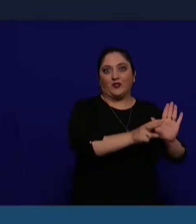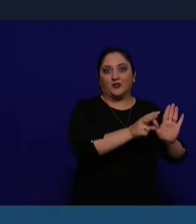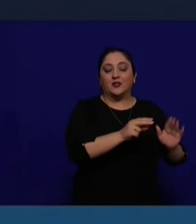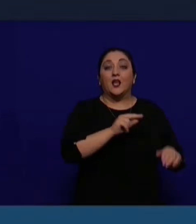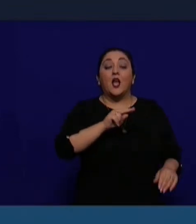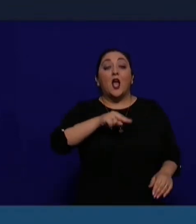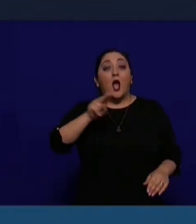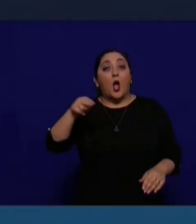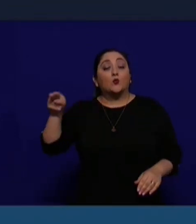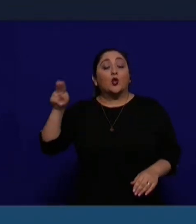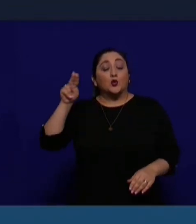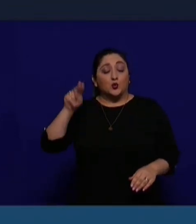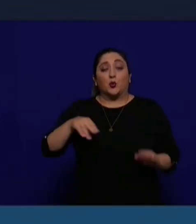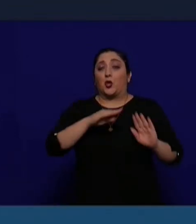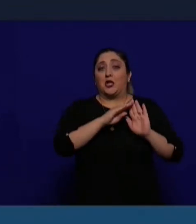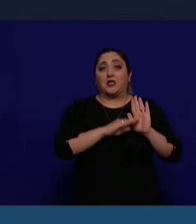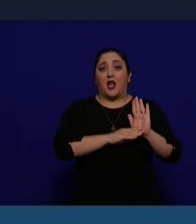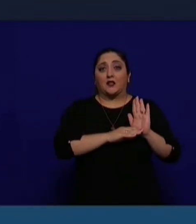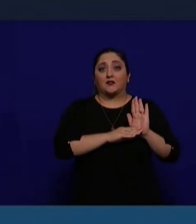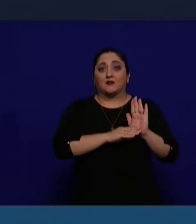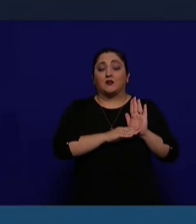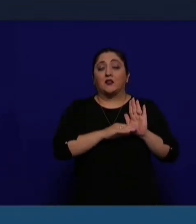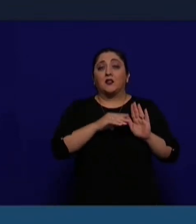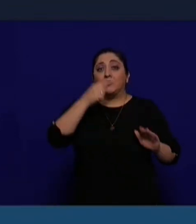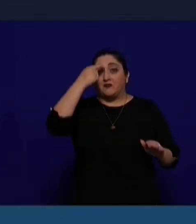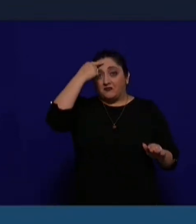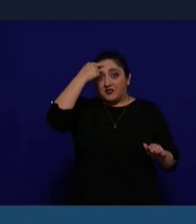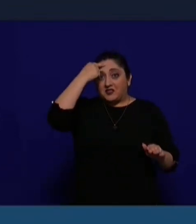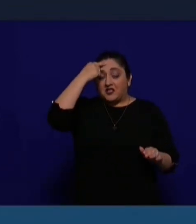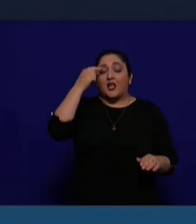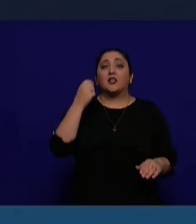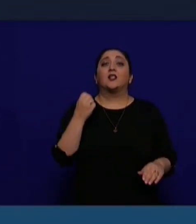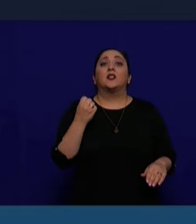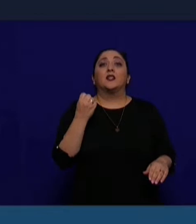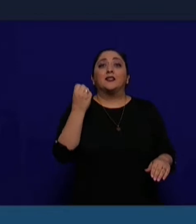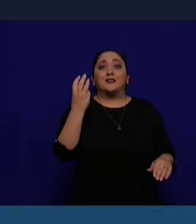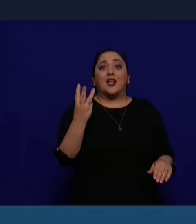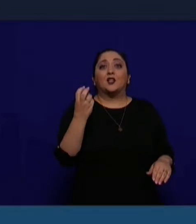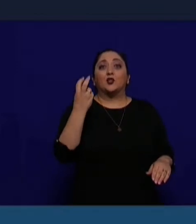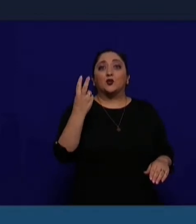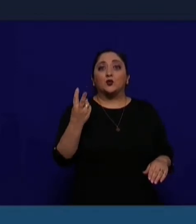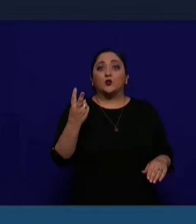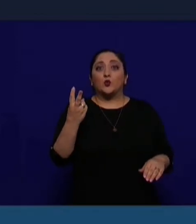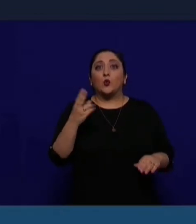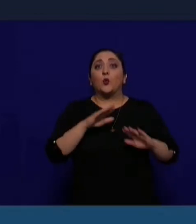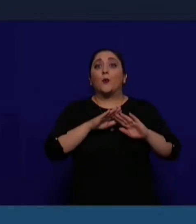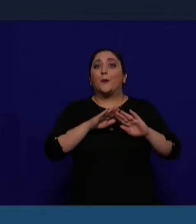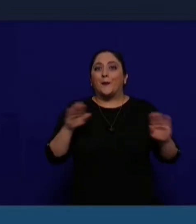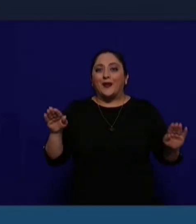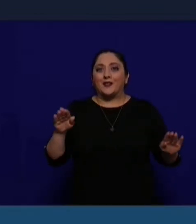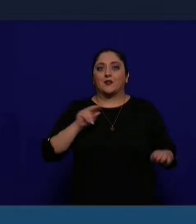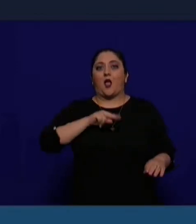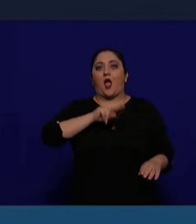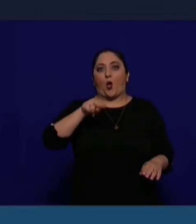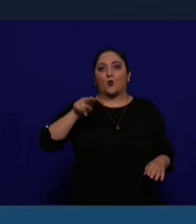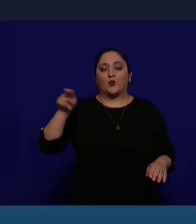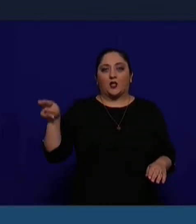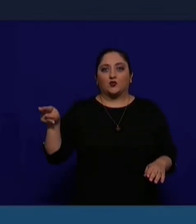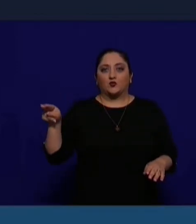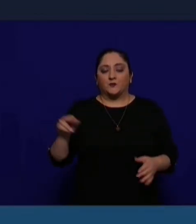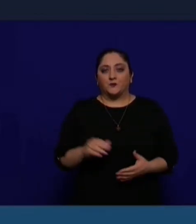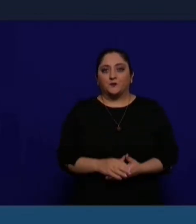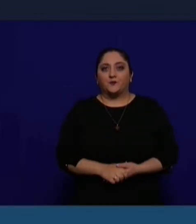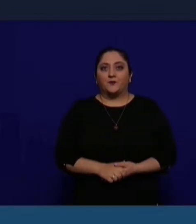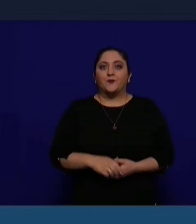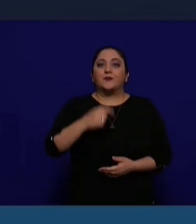inqas persuni li huma attivi, infatti għandna bħalissa 32 persuna li għandu residenza tiegħu bħala f'Għawdex.